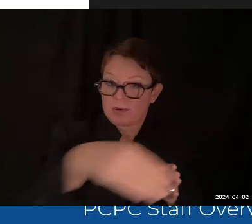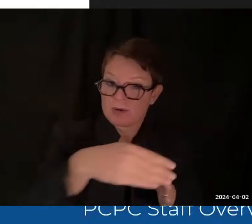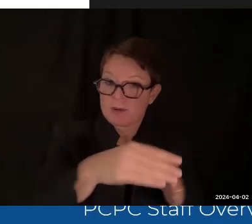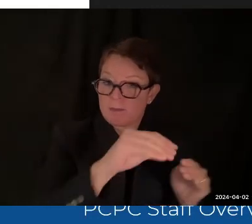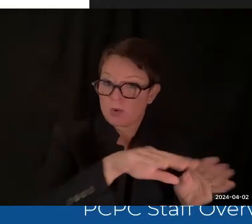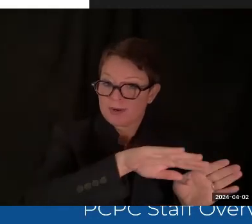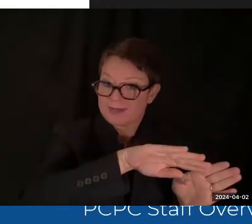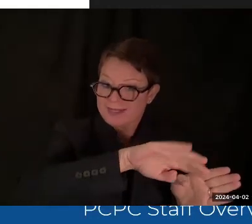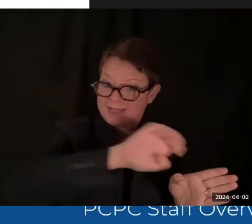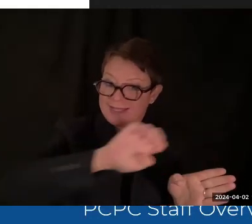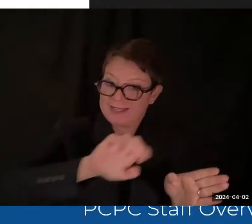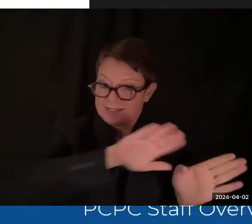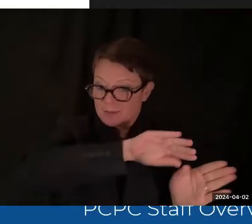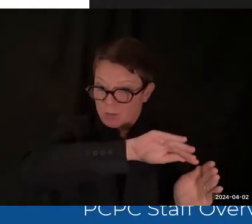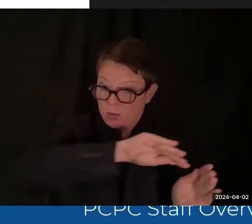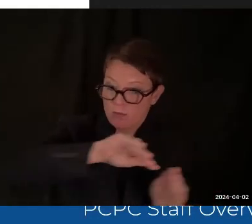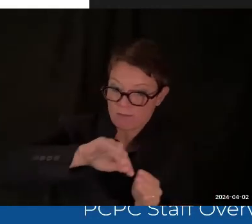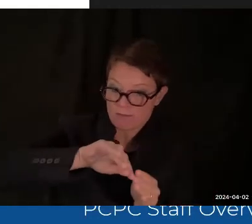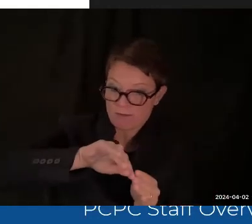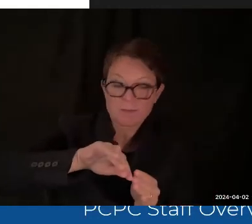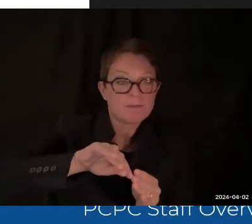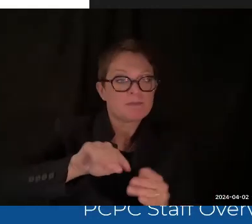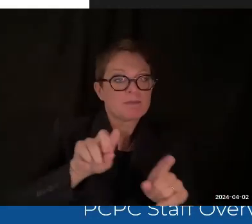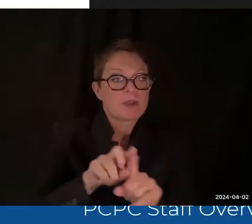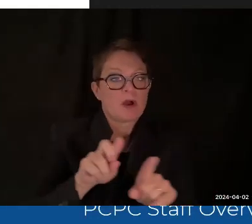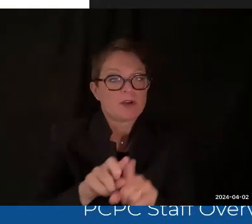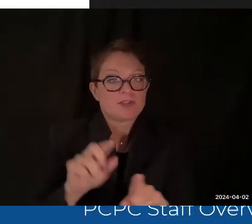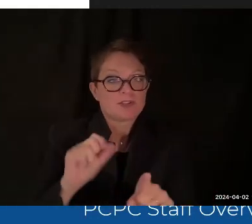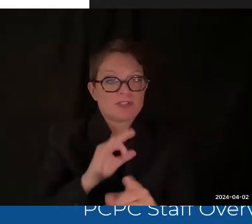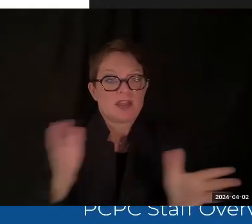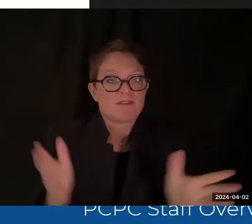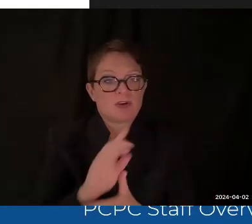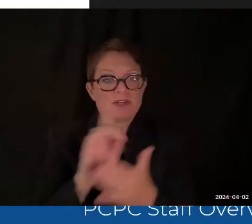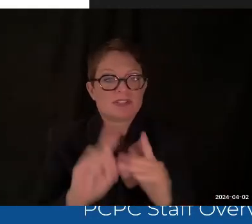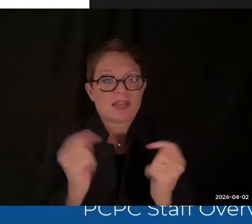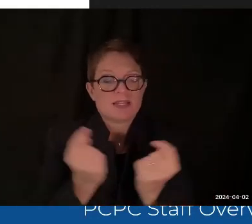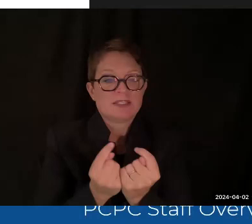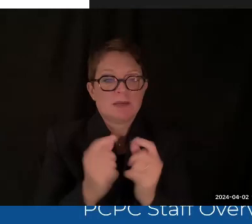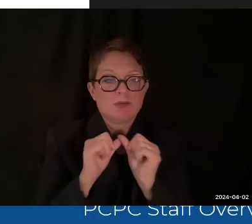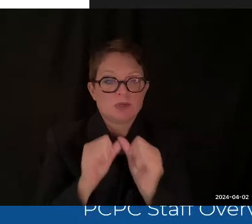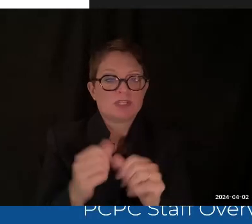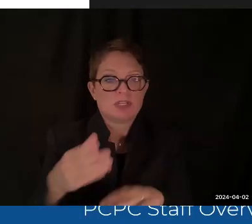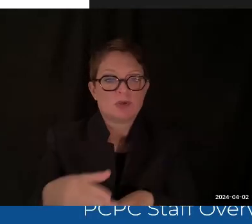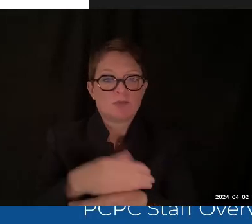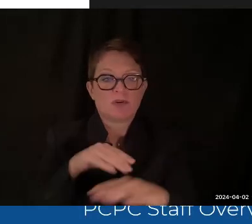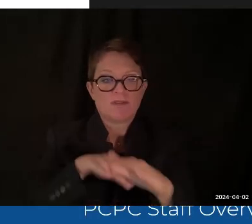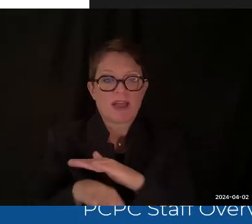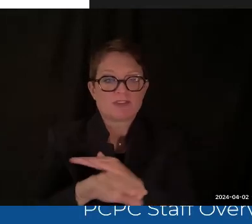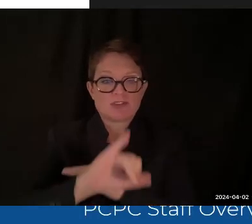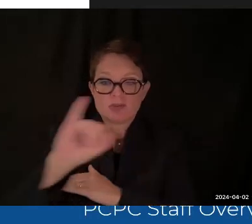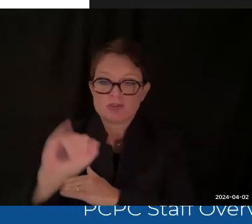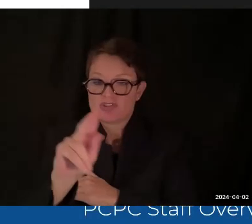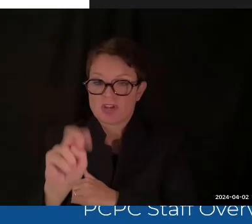east, and lastly, staff encourages the design team to further improve access to Jefferson Station